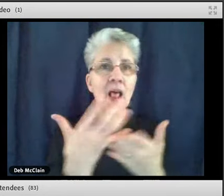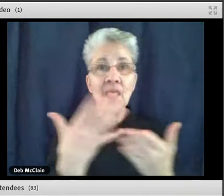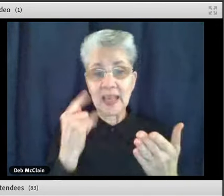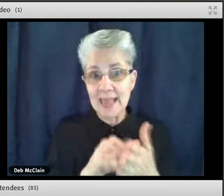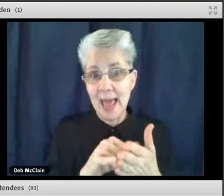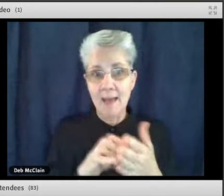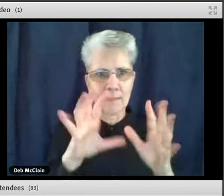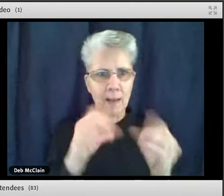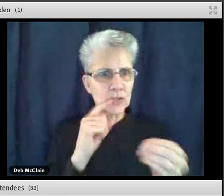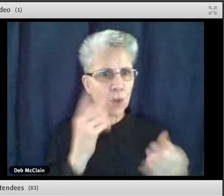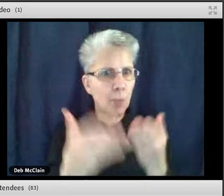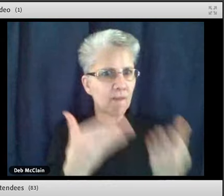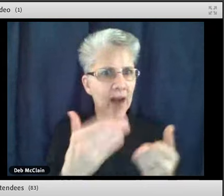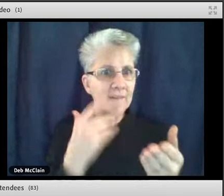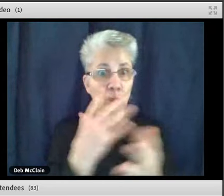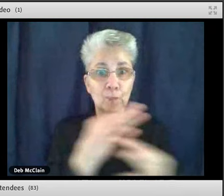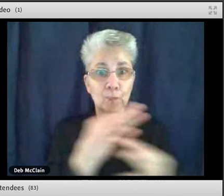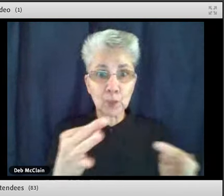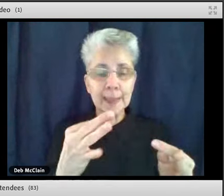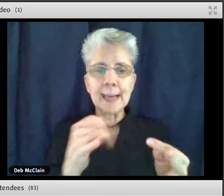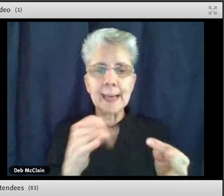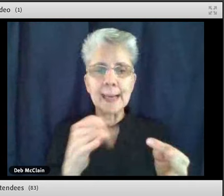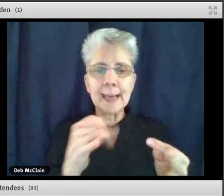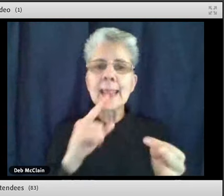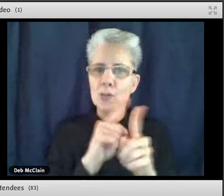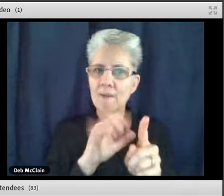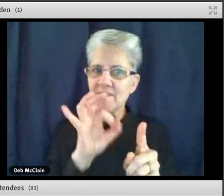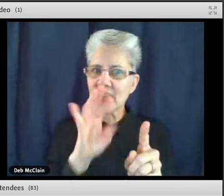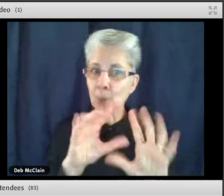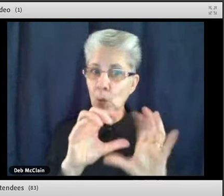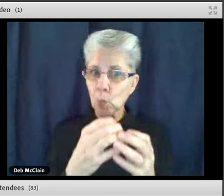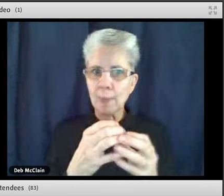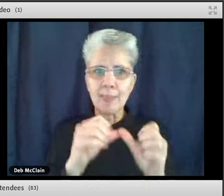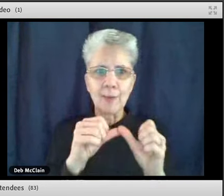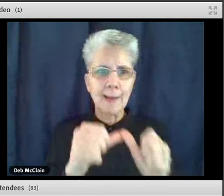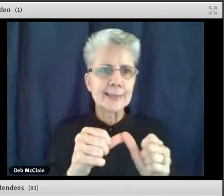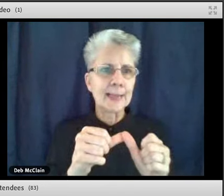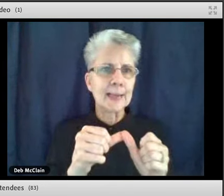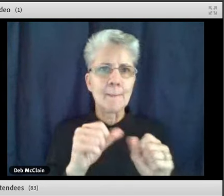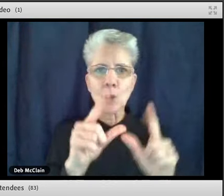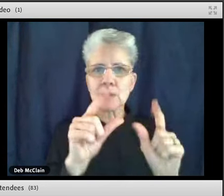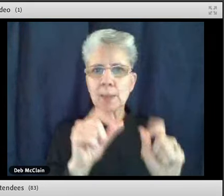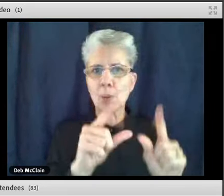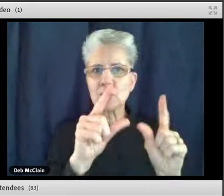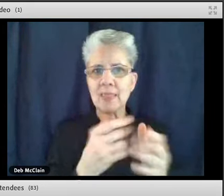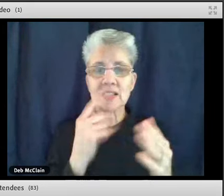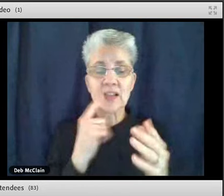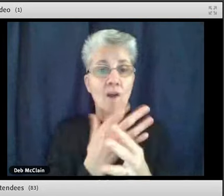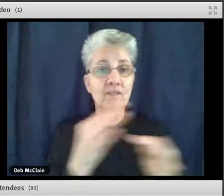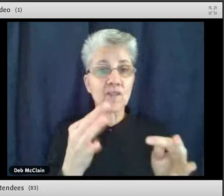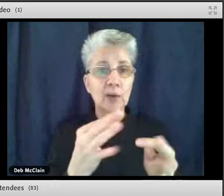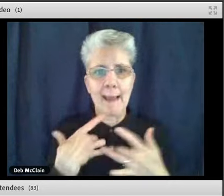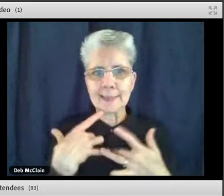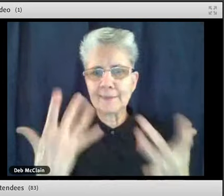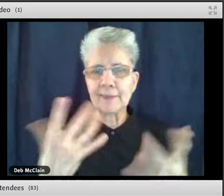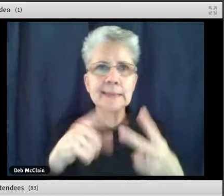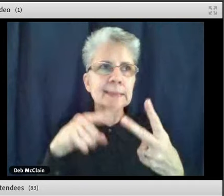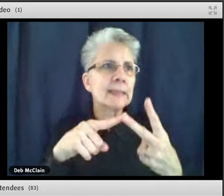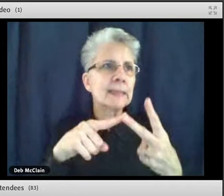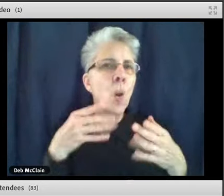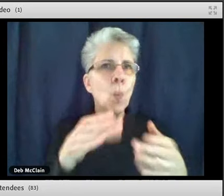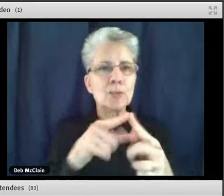This is an article about how to talk to your kids about coronavirus. There's a cute video, brain pop video. It really helps. And